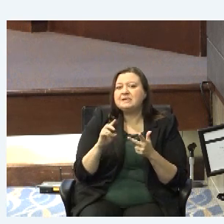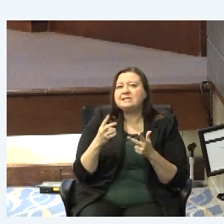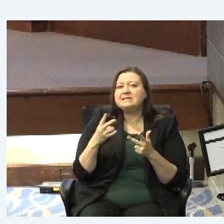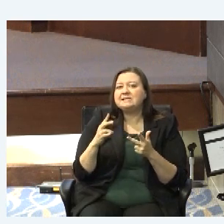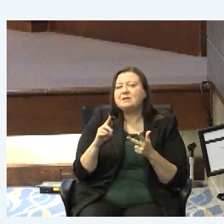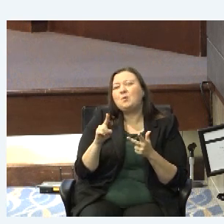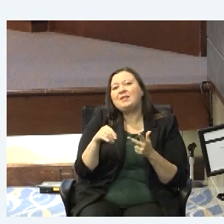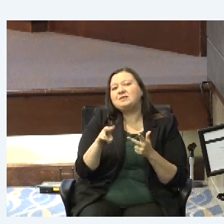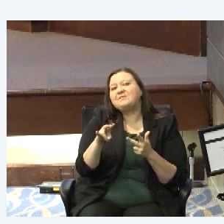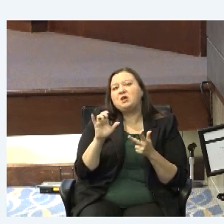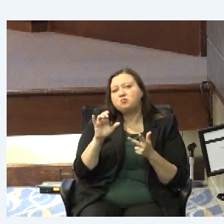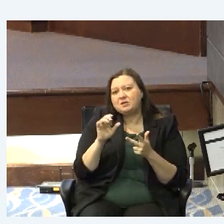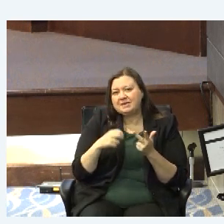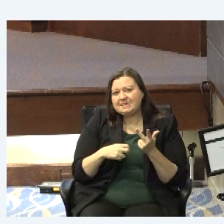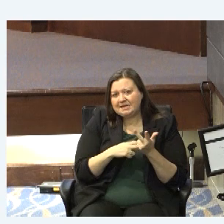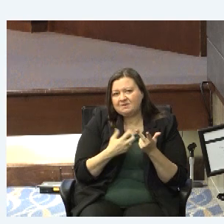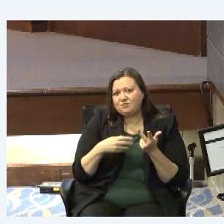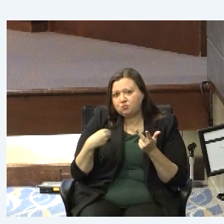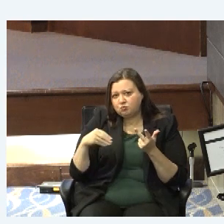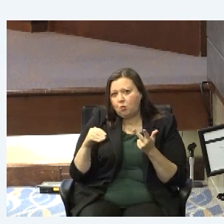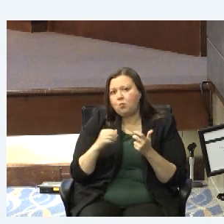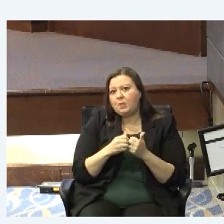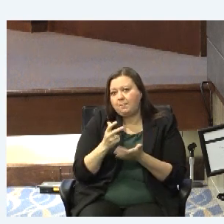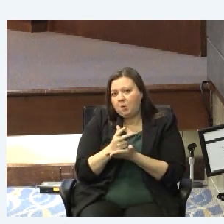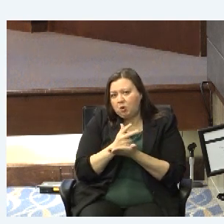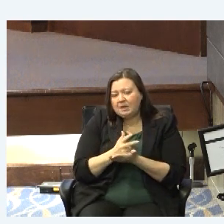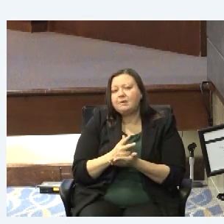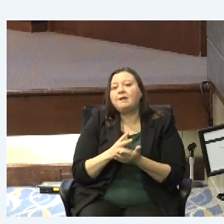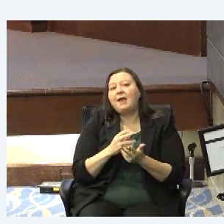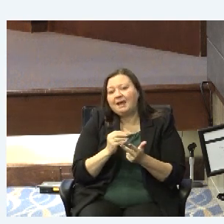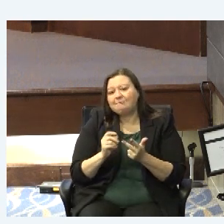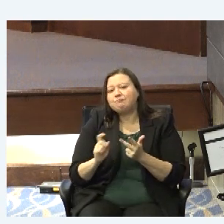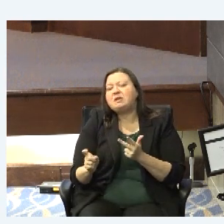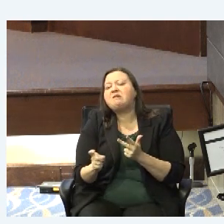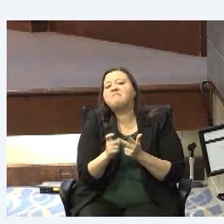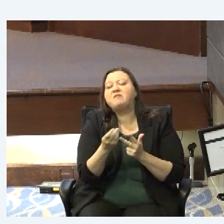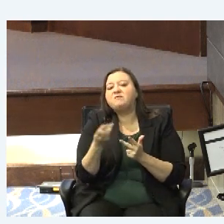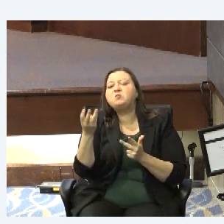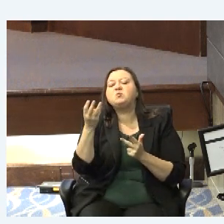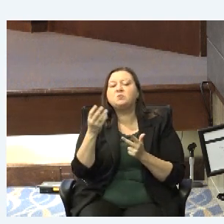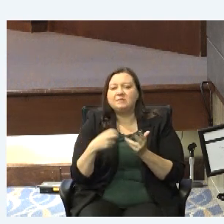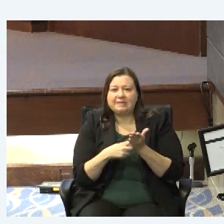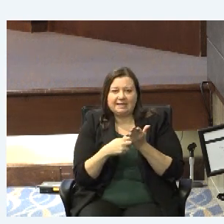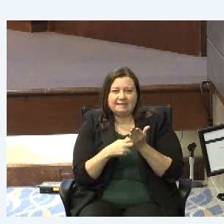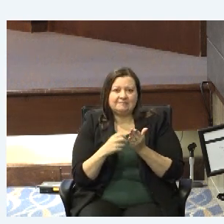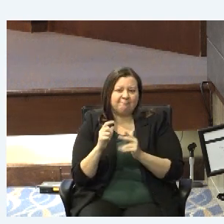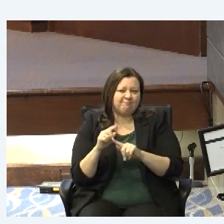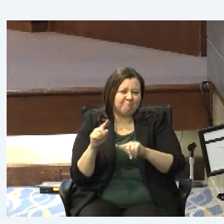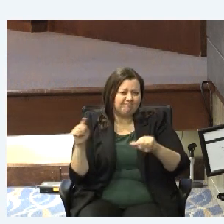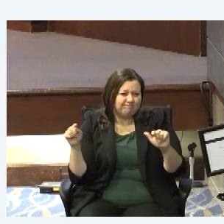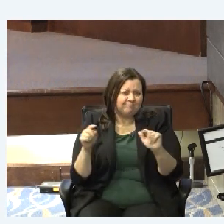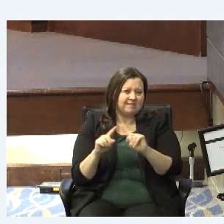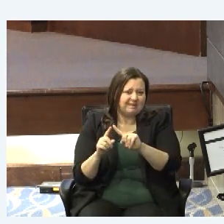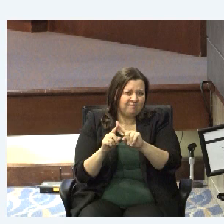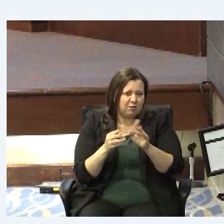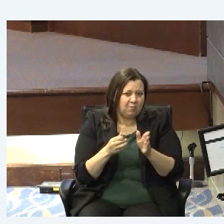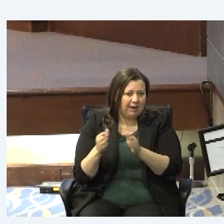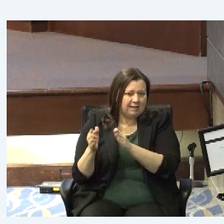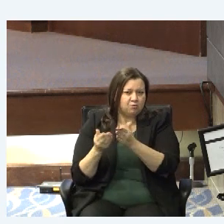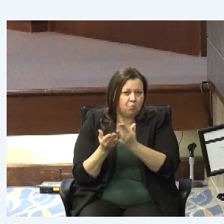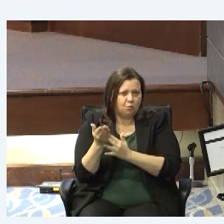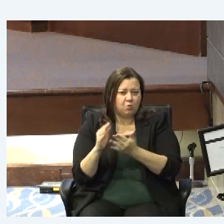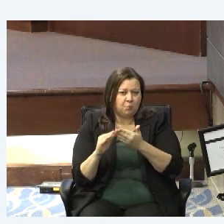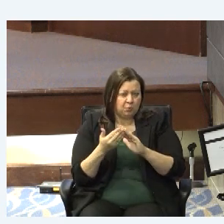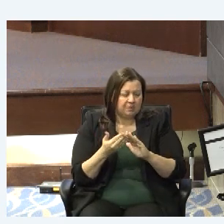sold with parking, obviously some complimentary tickets here and there that have been given out through various avenues through the